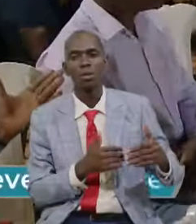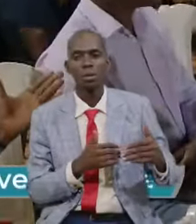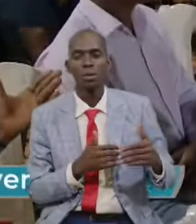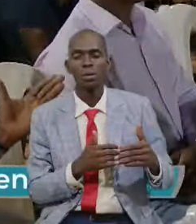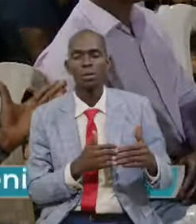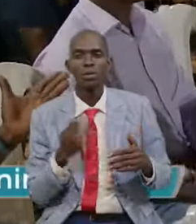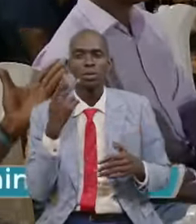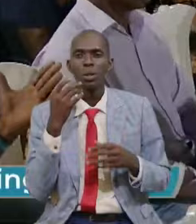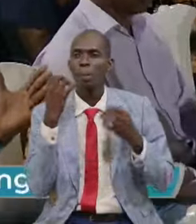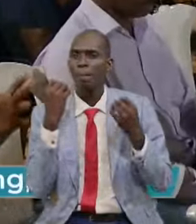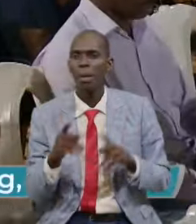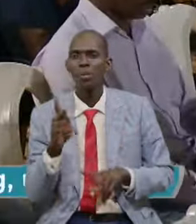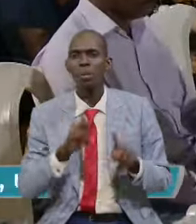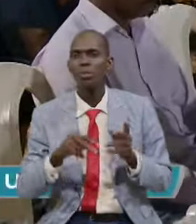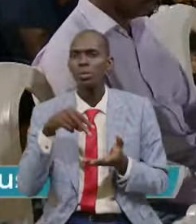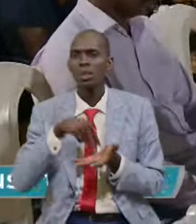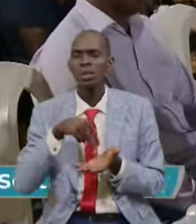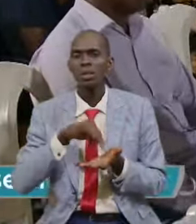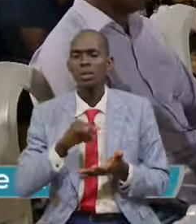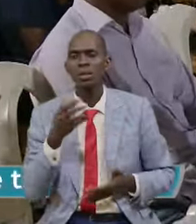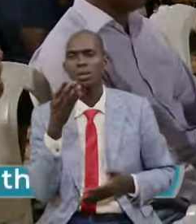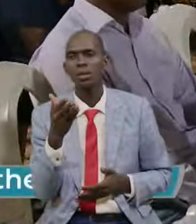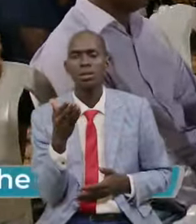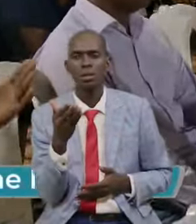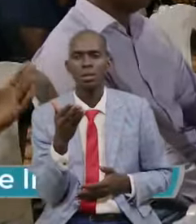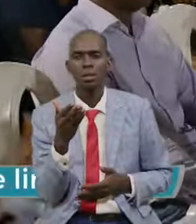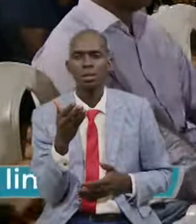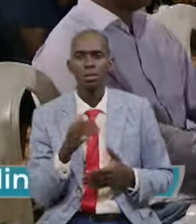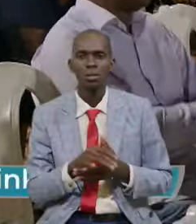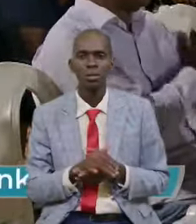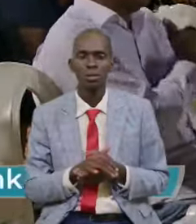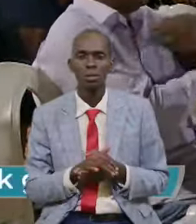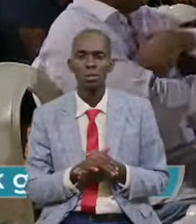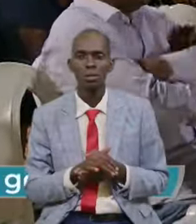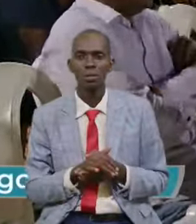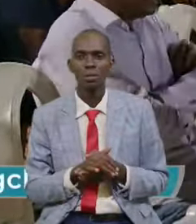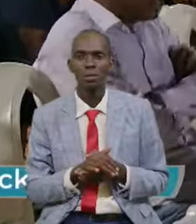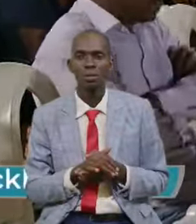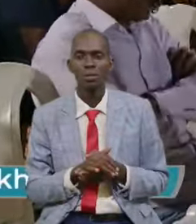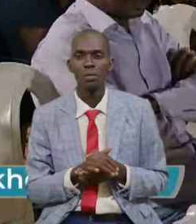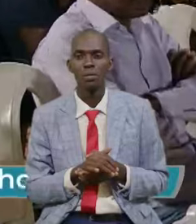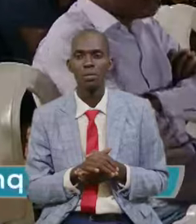people standing at the exit point. Let's try to reach them.